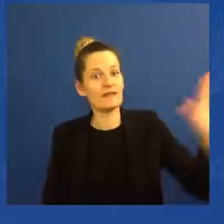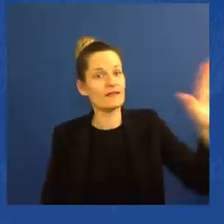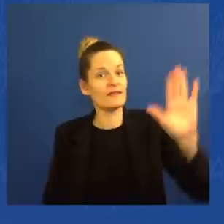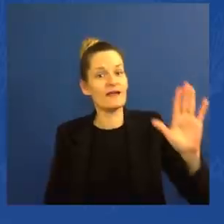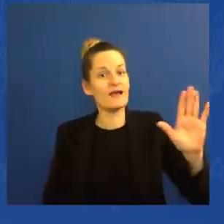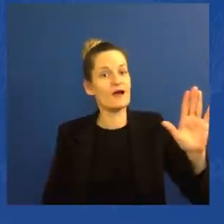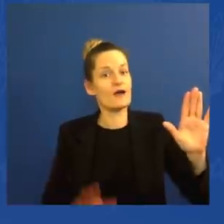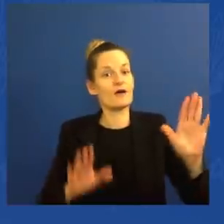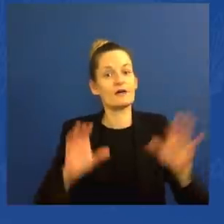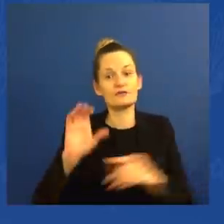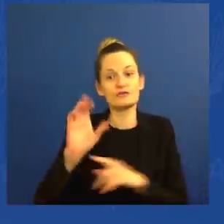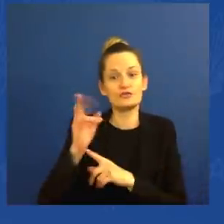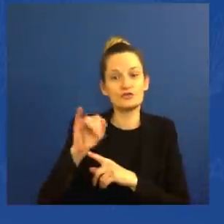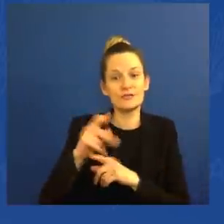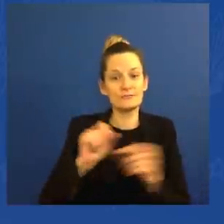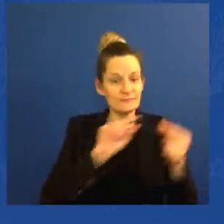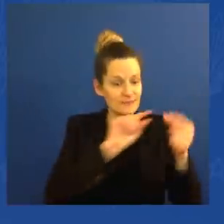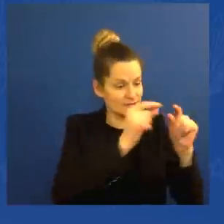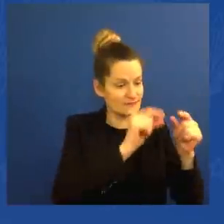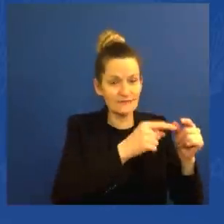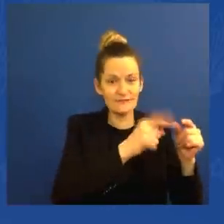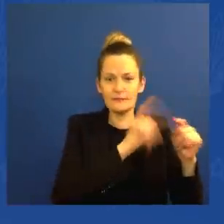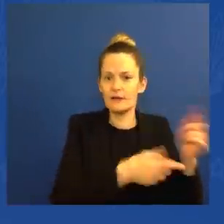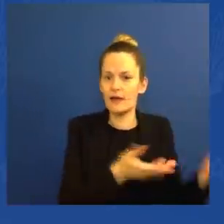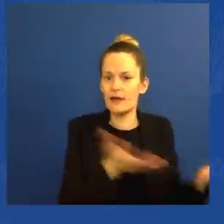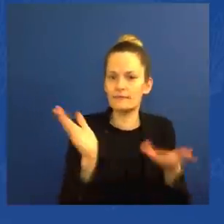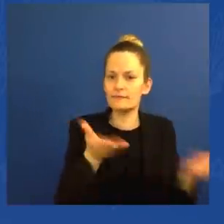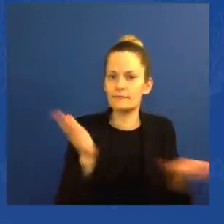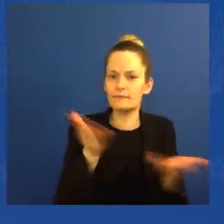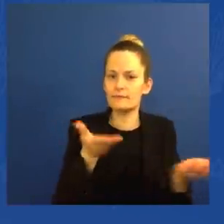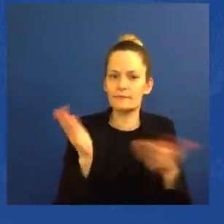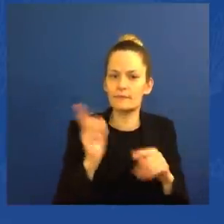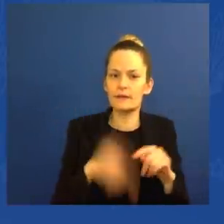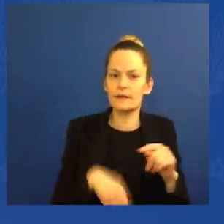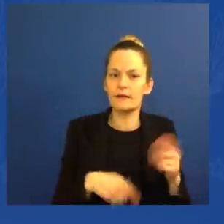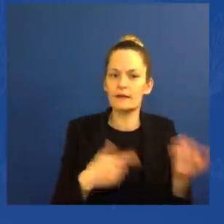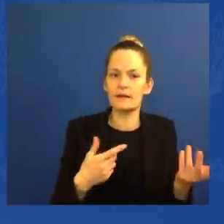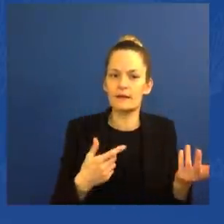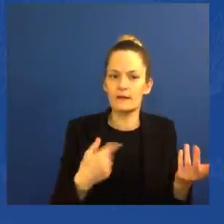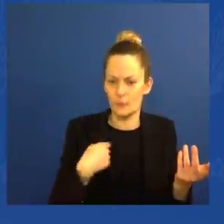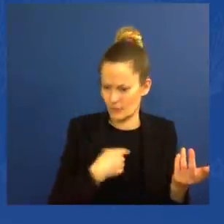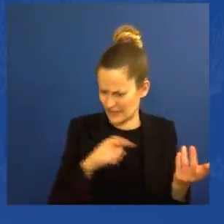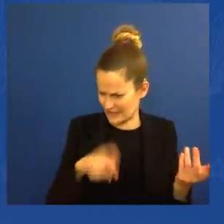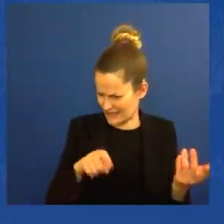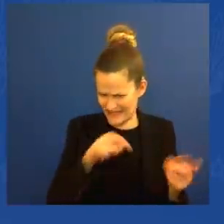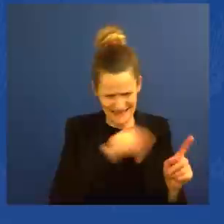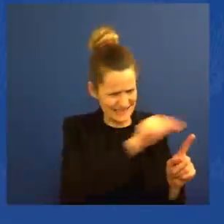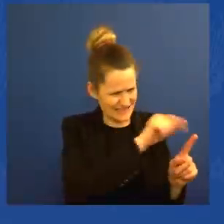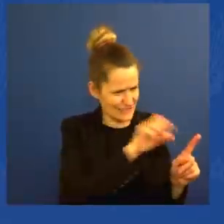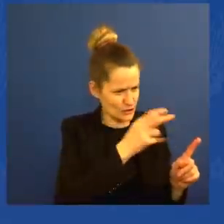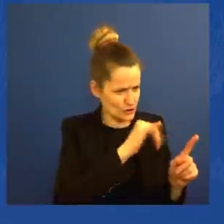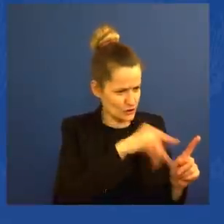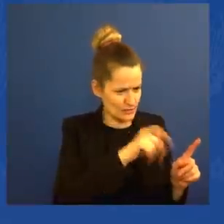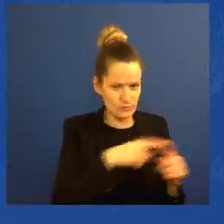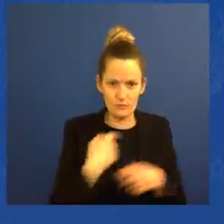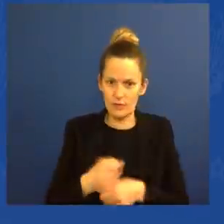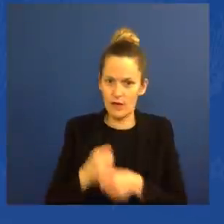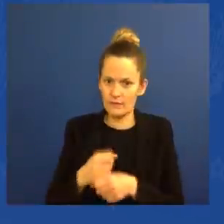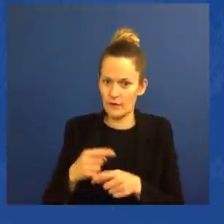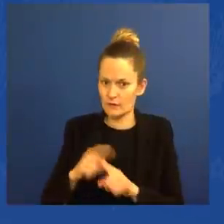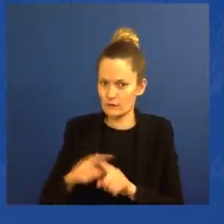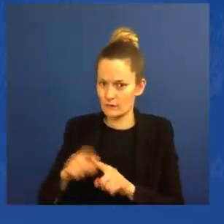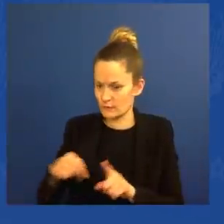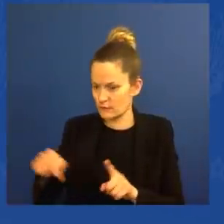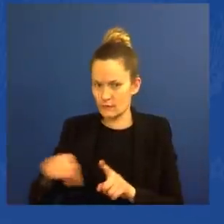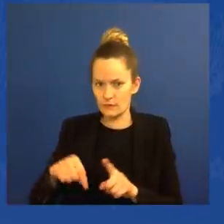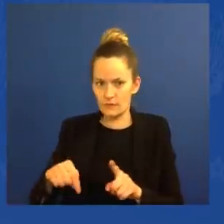significant disruptions in the supply chain. And our supply chain is so important with so many materials that come from other